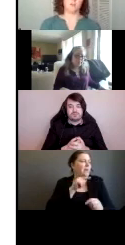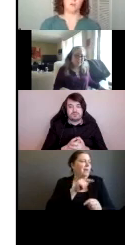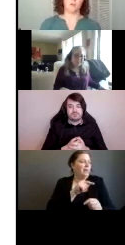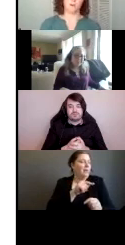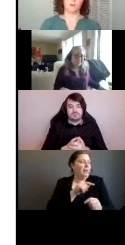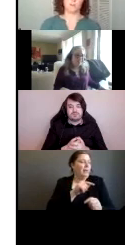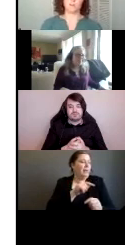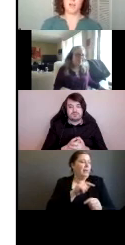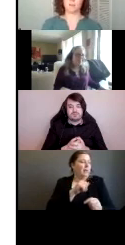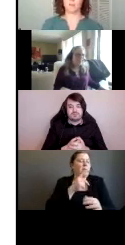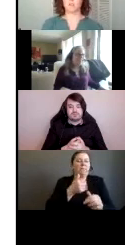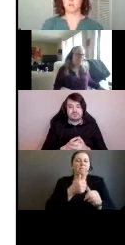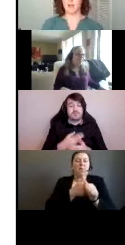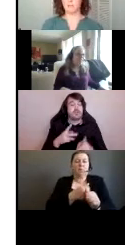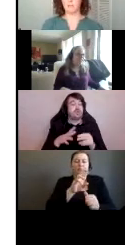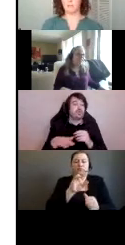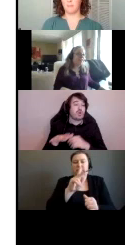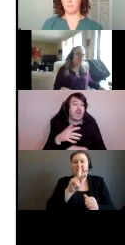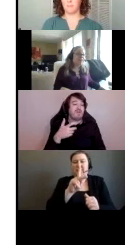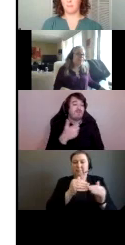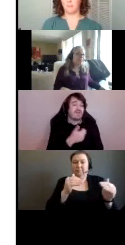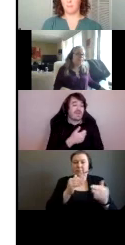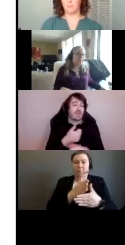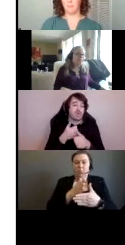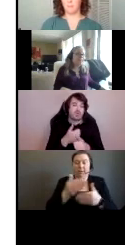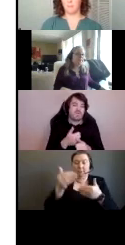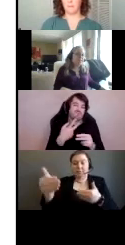vaccinated in order of risk between April and July.